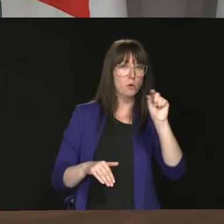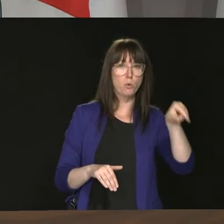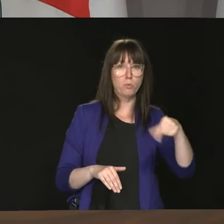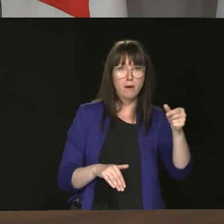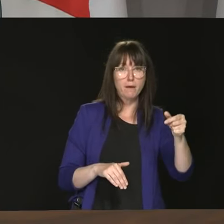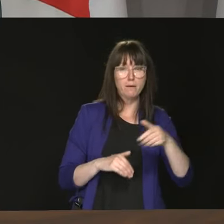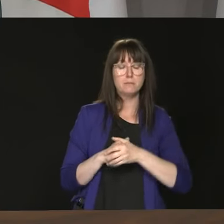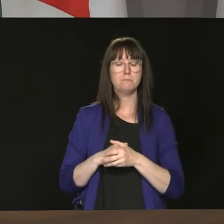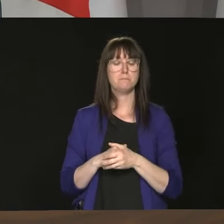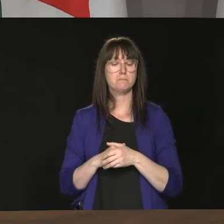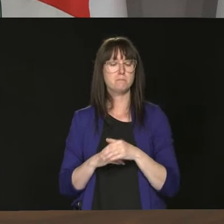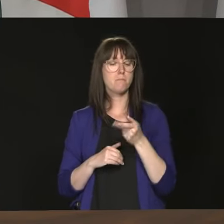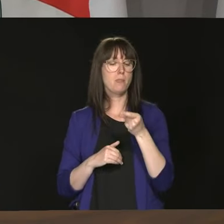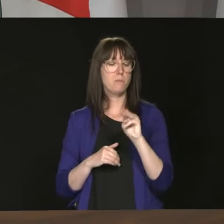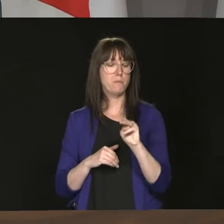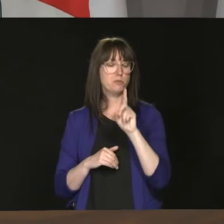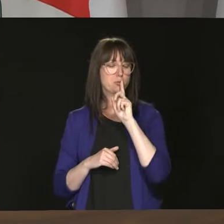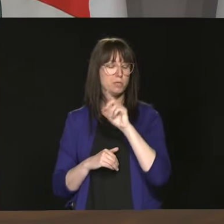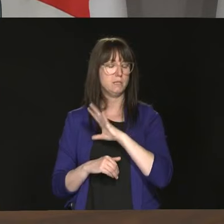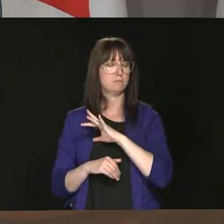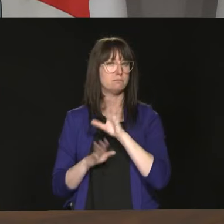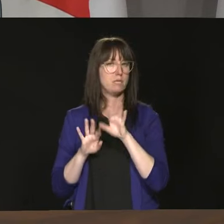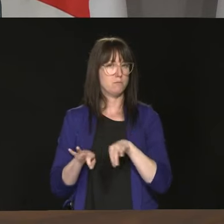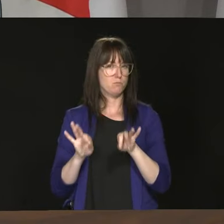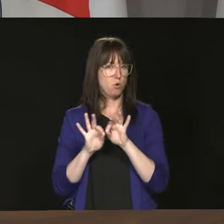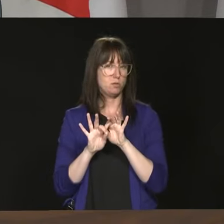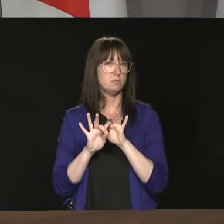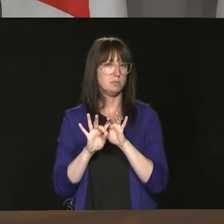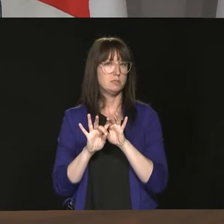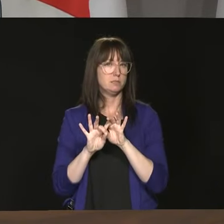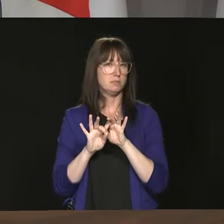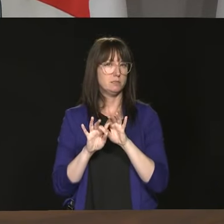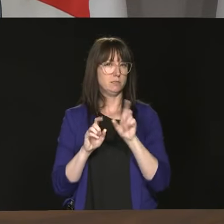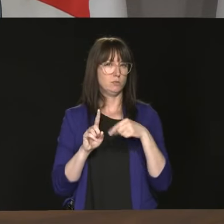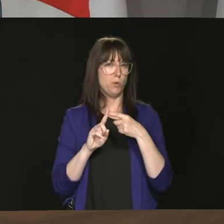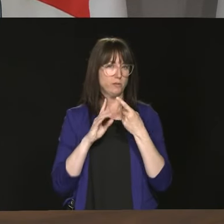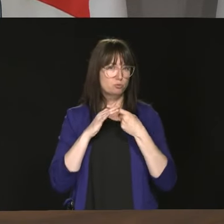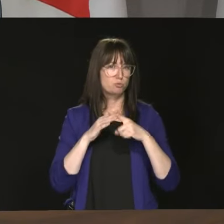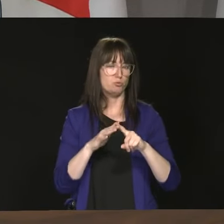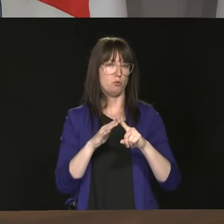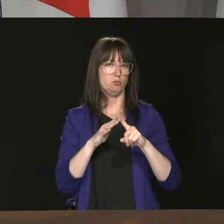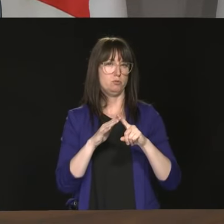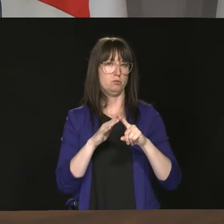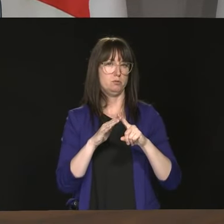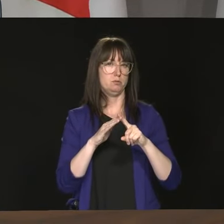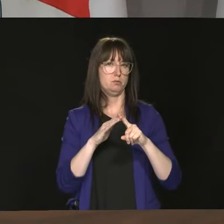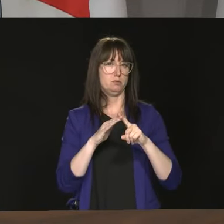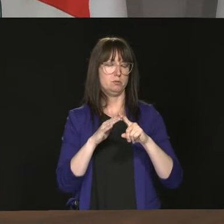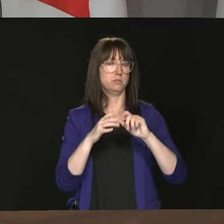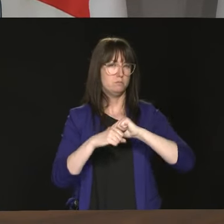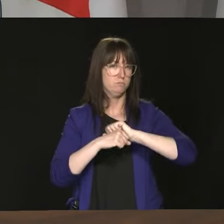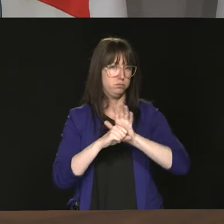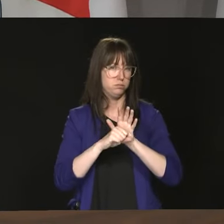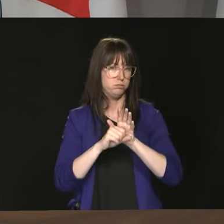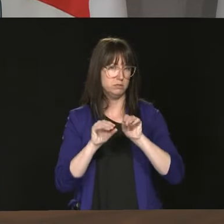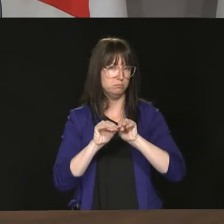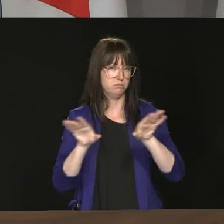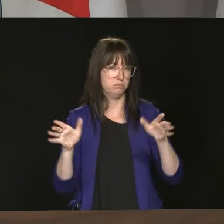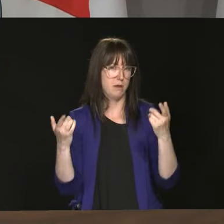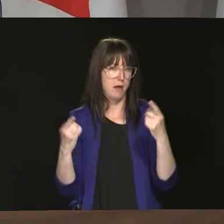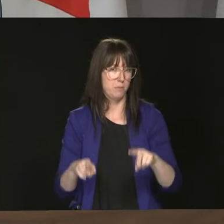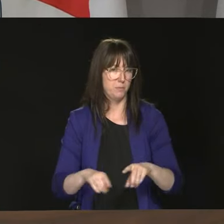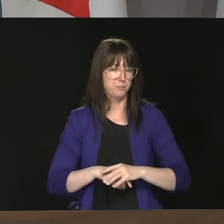very important at the beginning of the coronavirus crisis, which